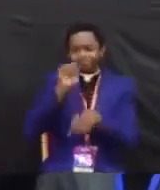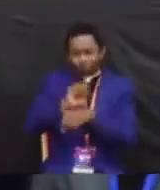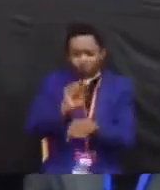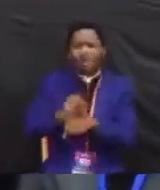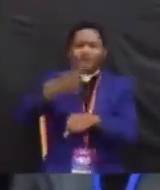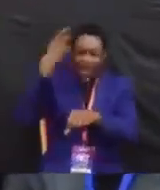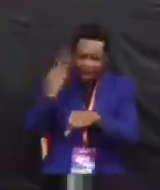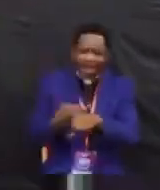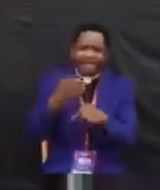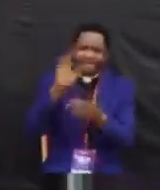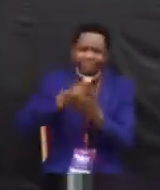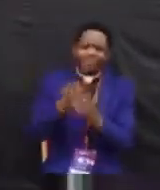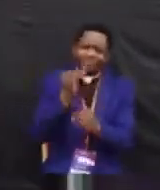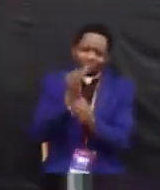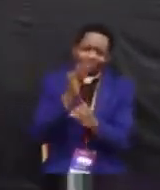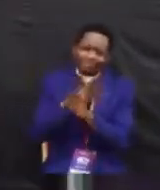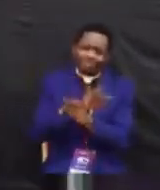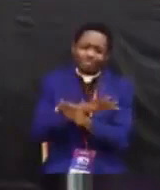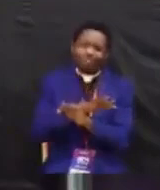10 years.